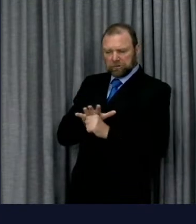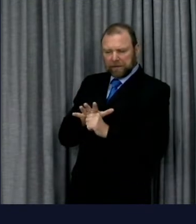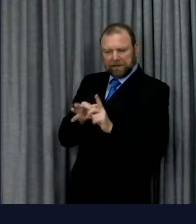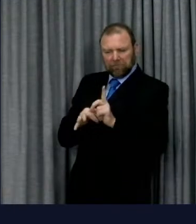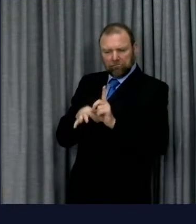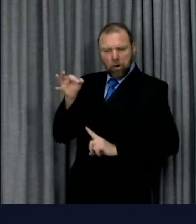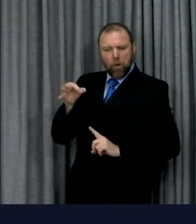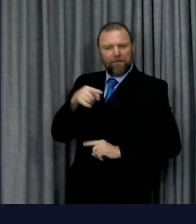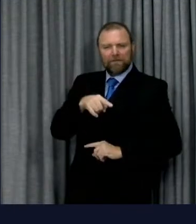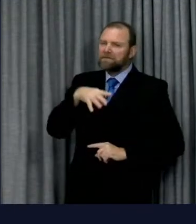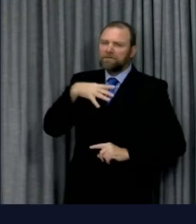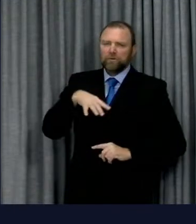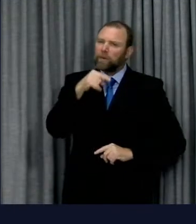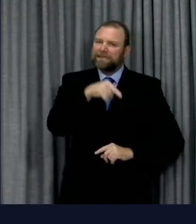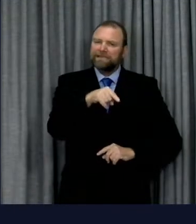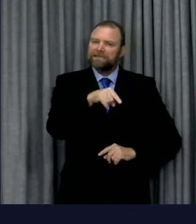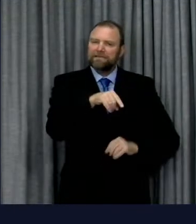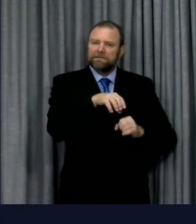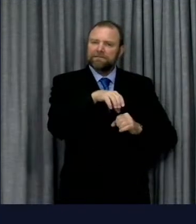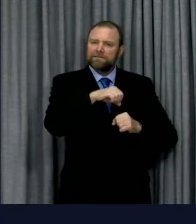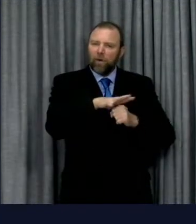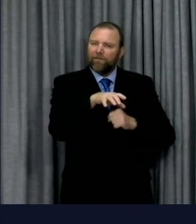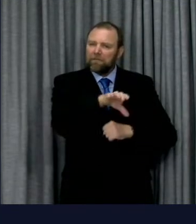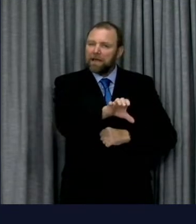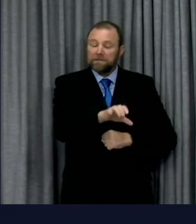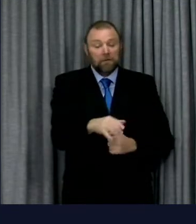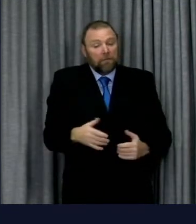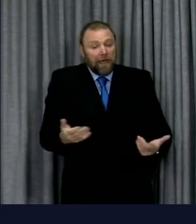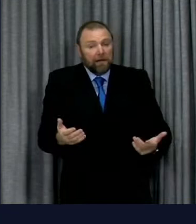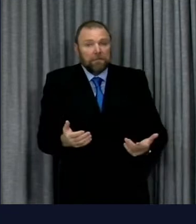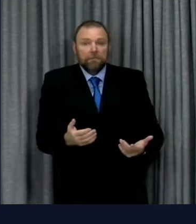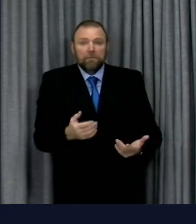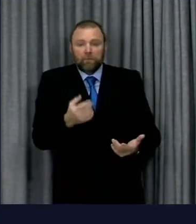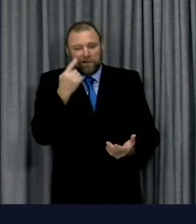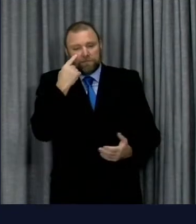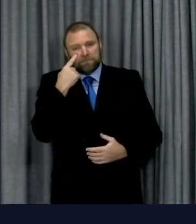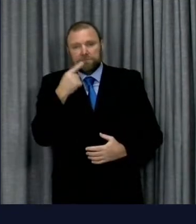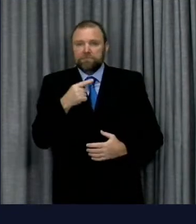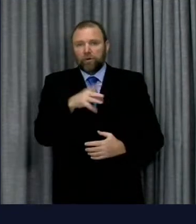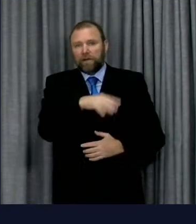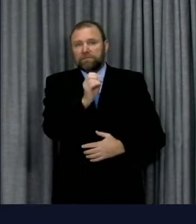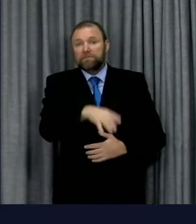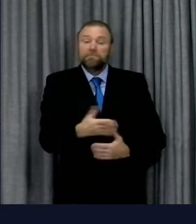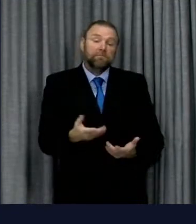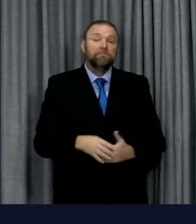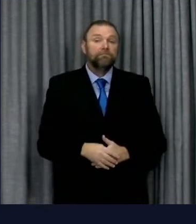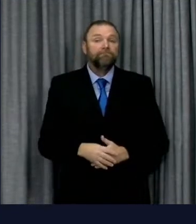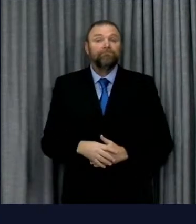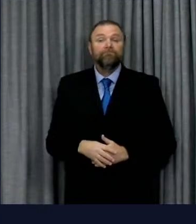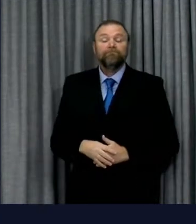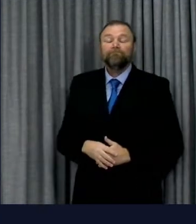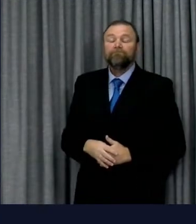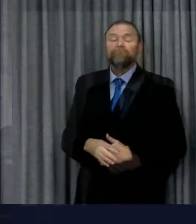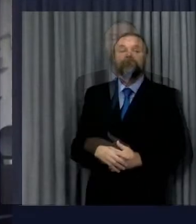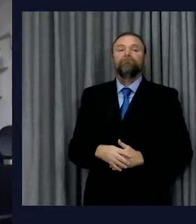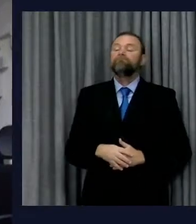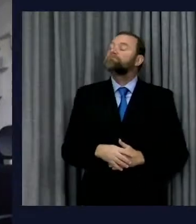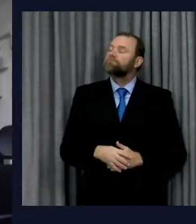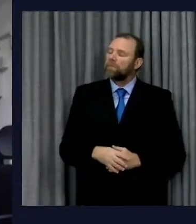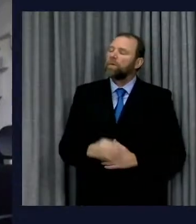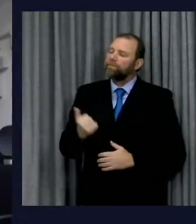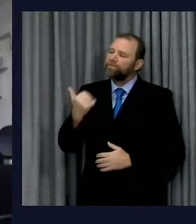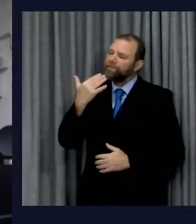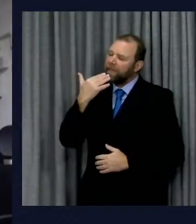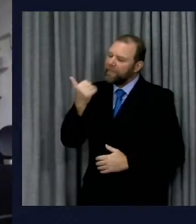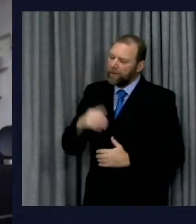a necessary part of those measures, then we'll respond to that advice as well. Thank you. And just on